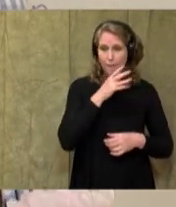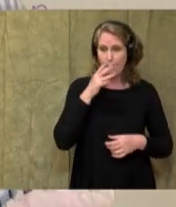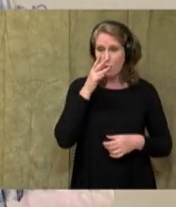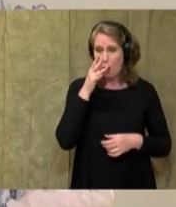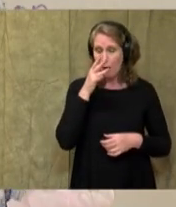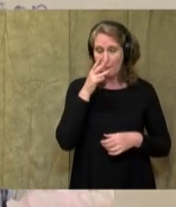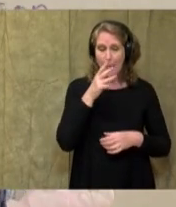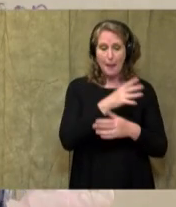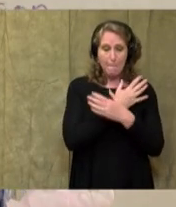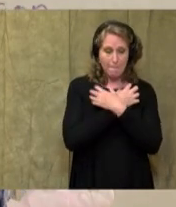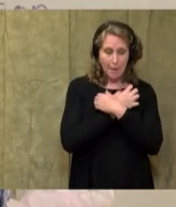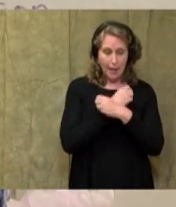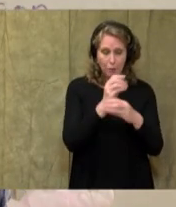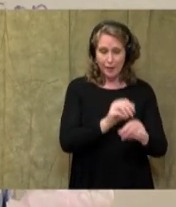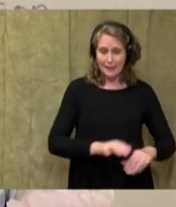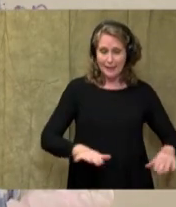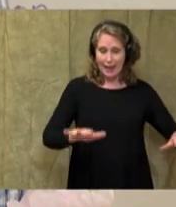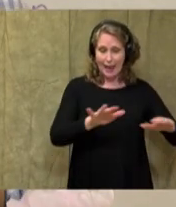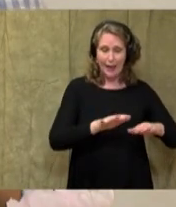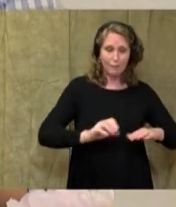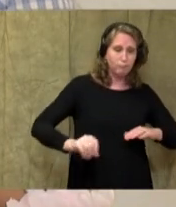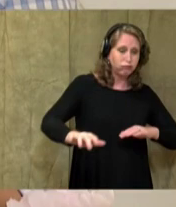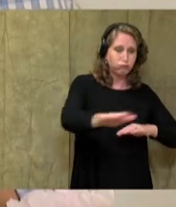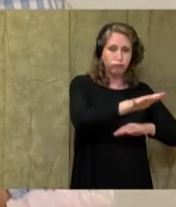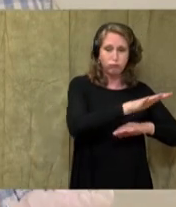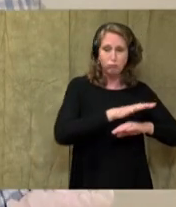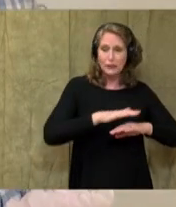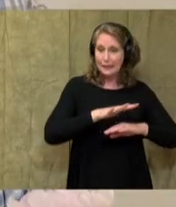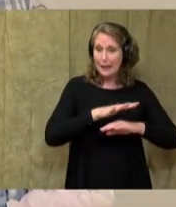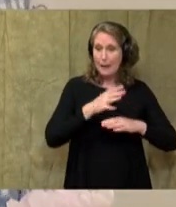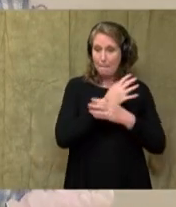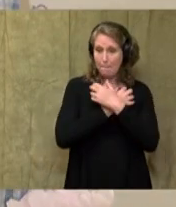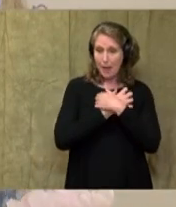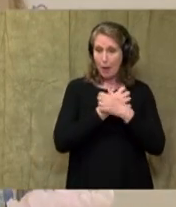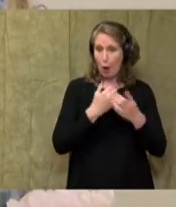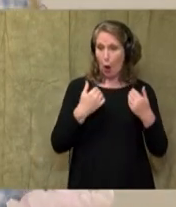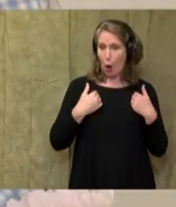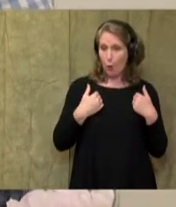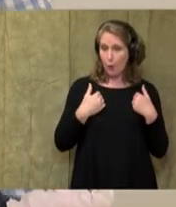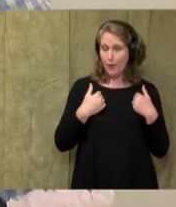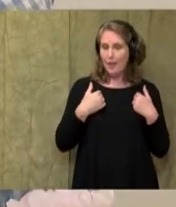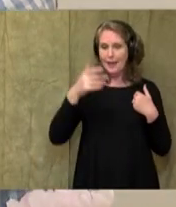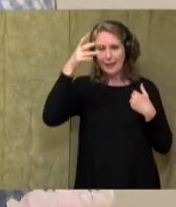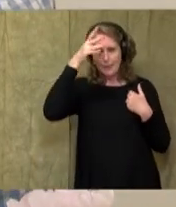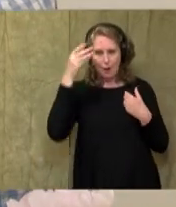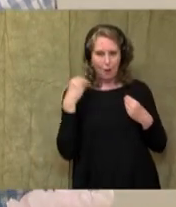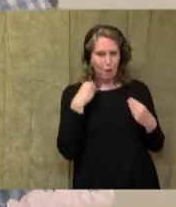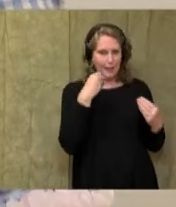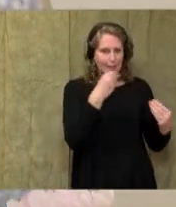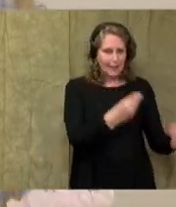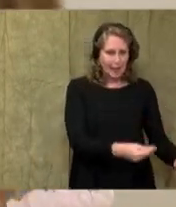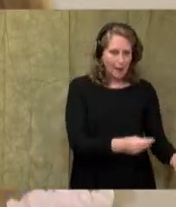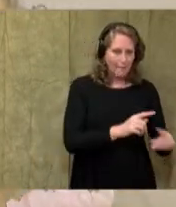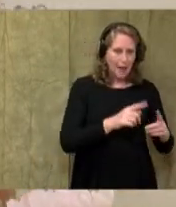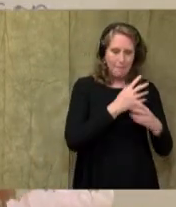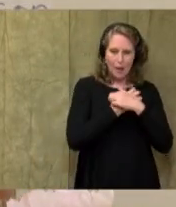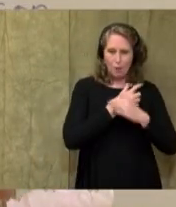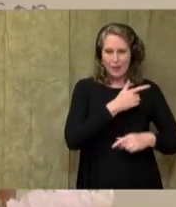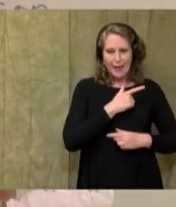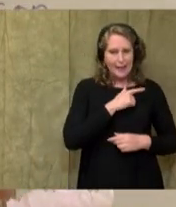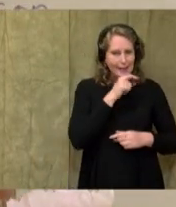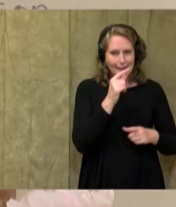at Bear's land, okay? Remember, all that land Bear owned, it was given to him, and he was lazy and didn't want to take care of